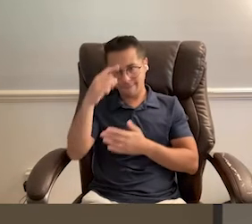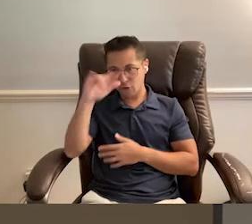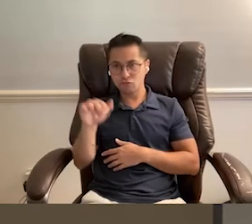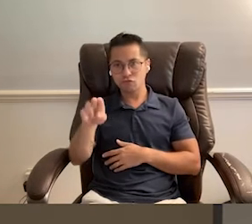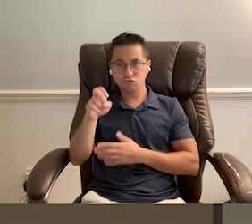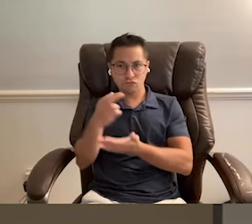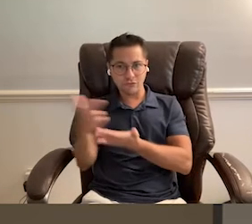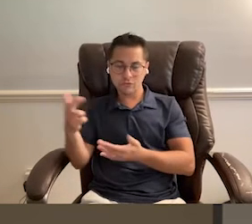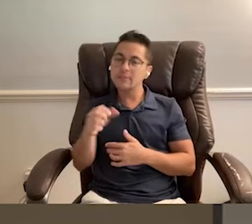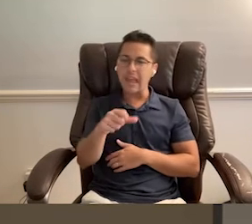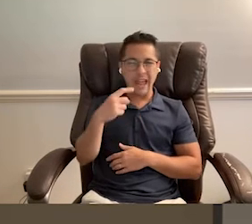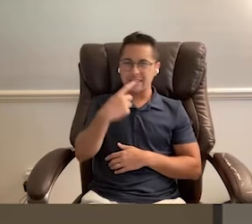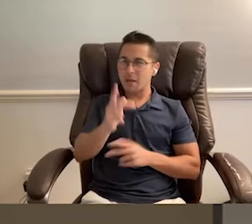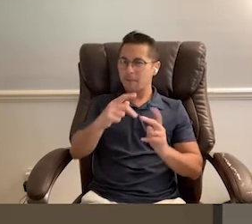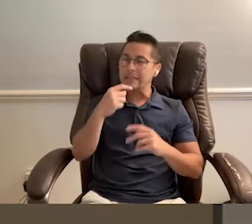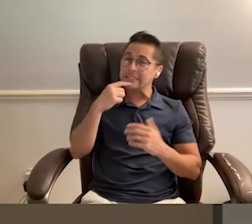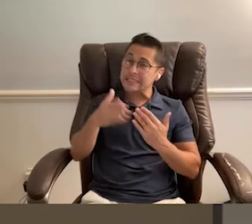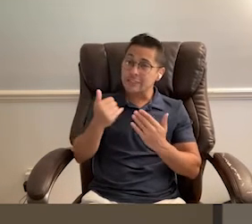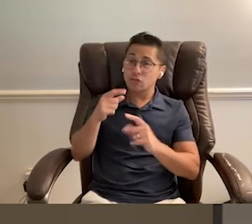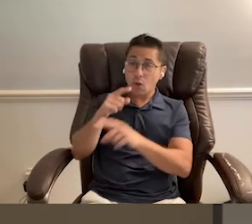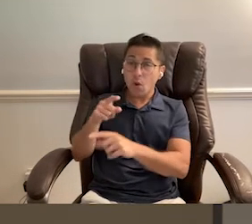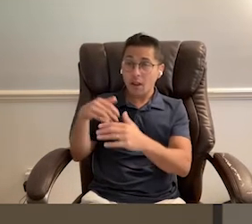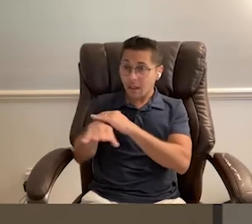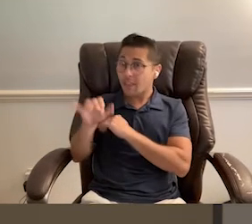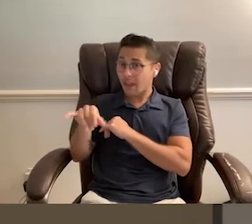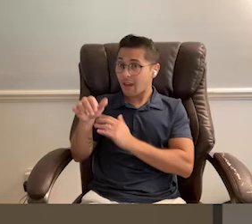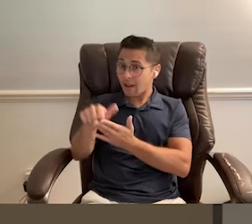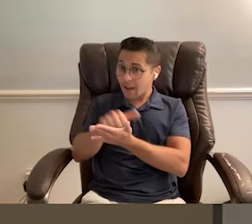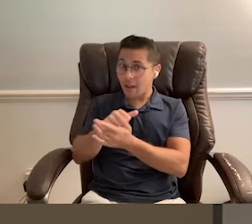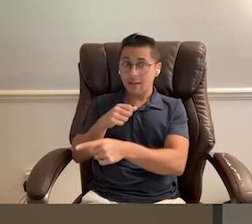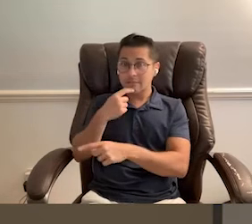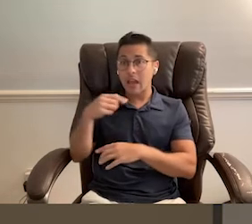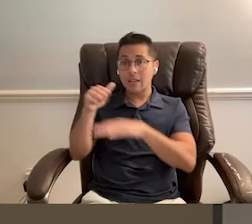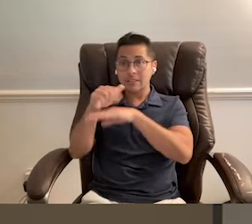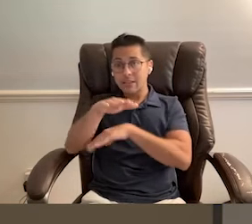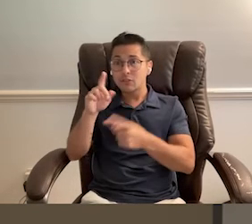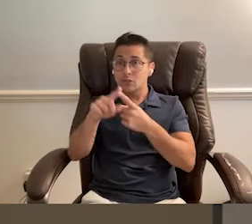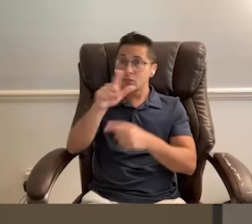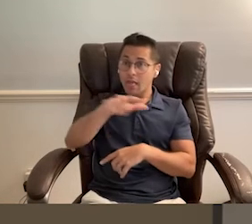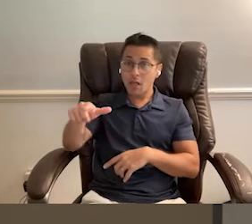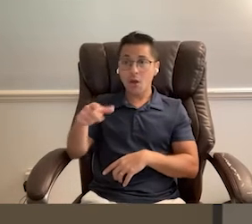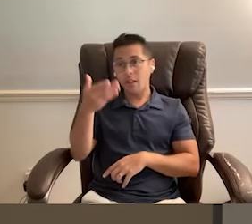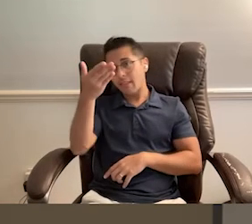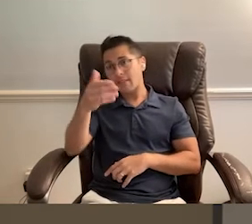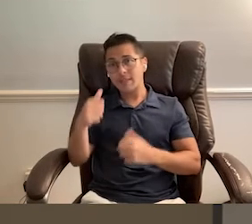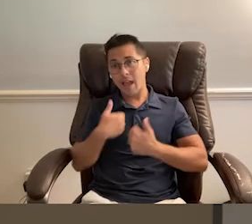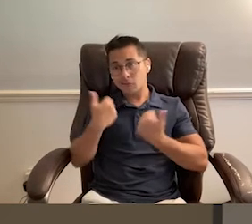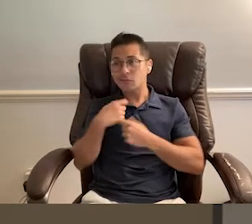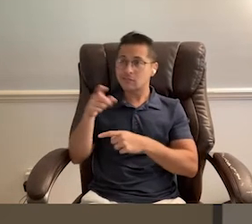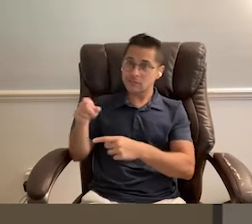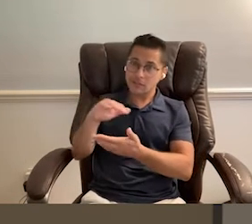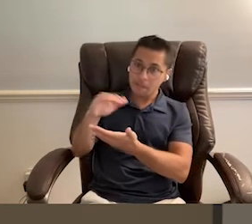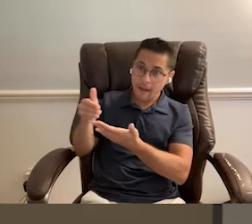just easier to go into your ABLE account and say, send to landlord, here's the address, and here's the amount. And that way it